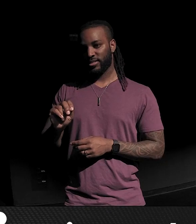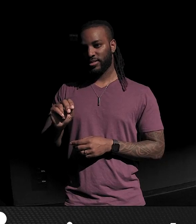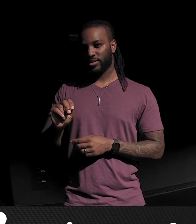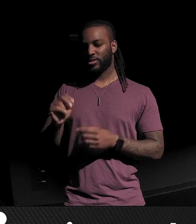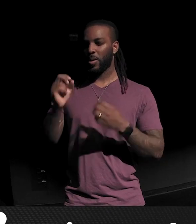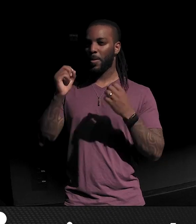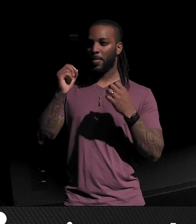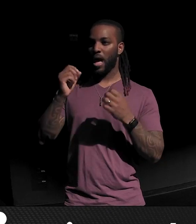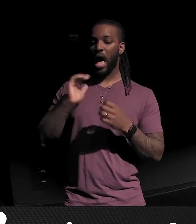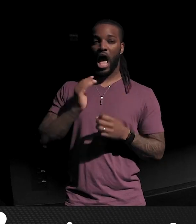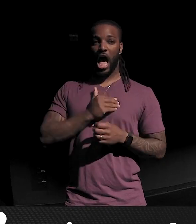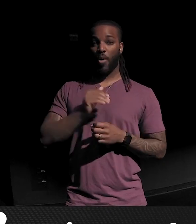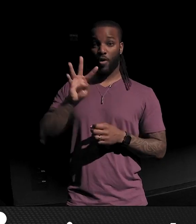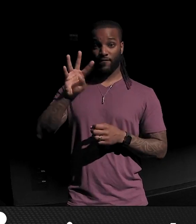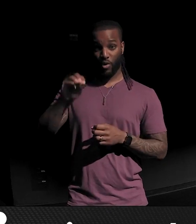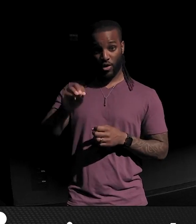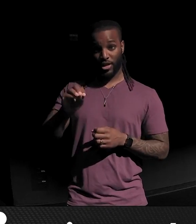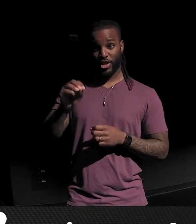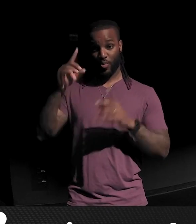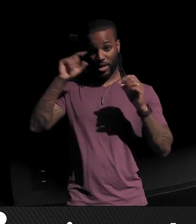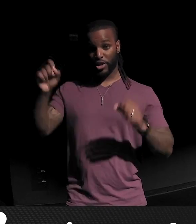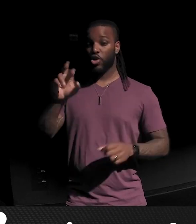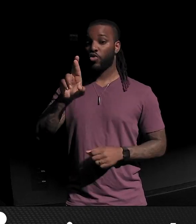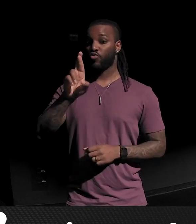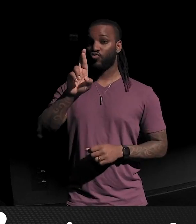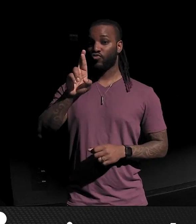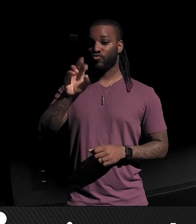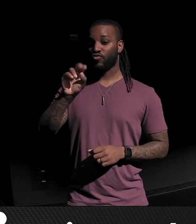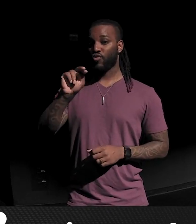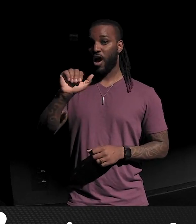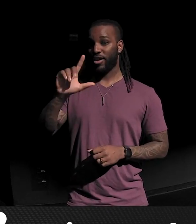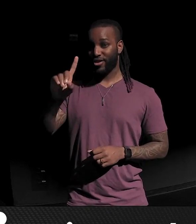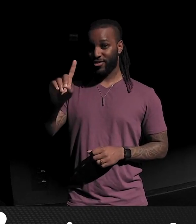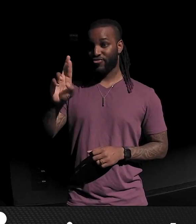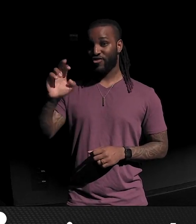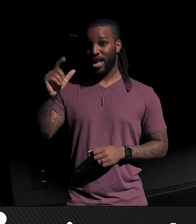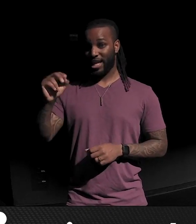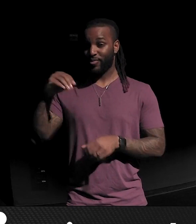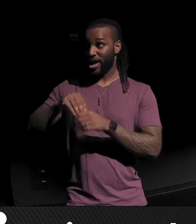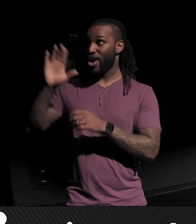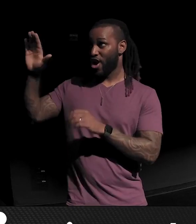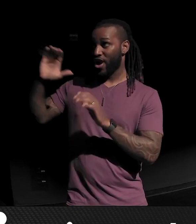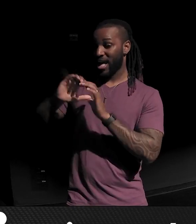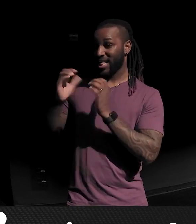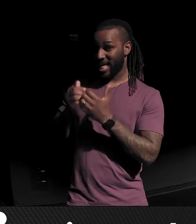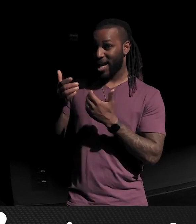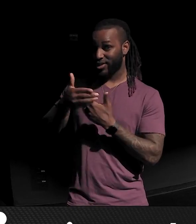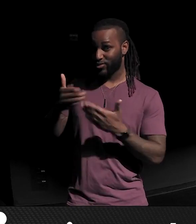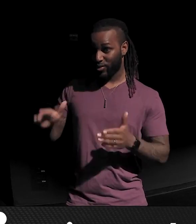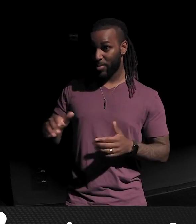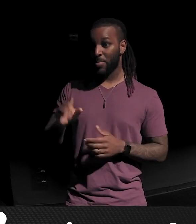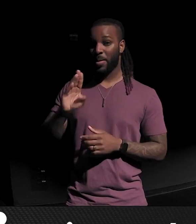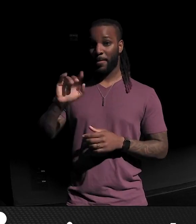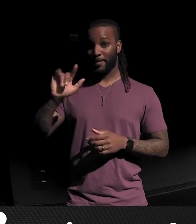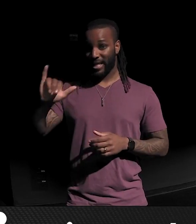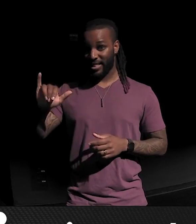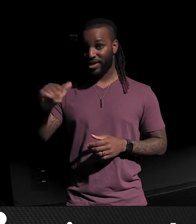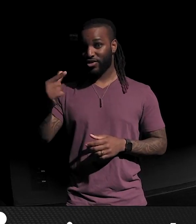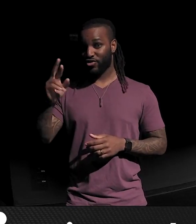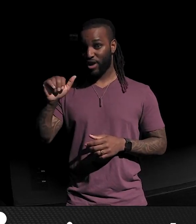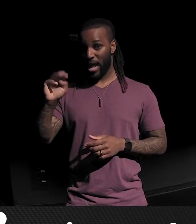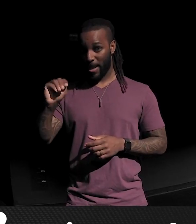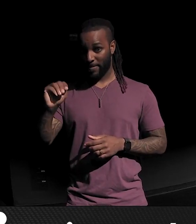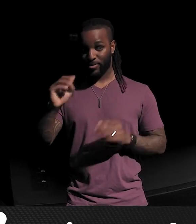Our 40th president, Ronald Reagan, was in her classroom. Billy Graham, who preached the gospel to 80 million people.